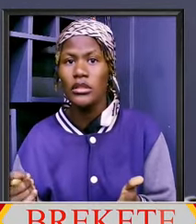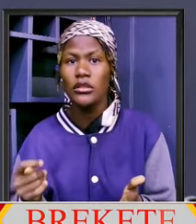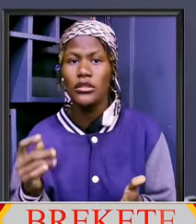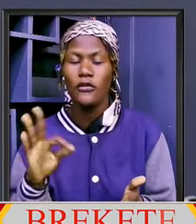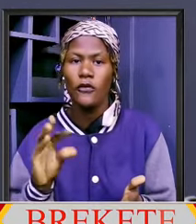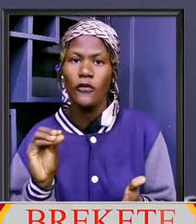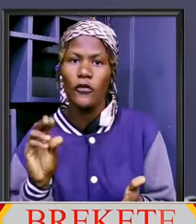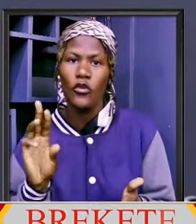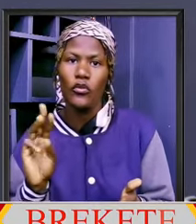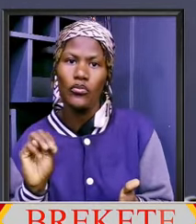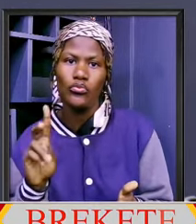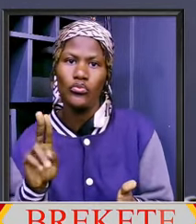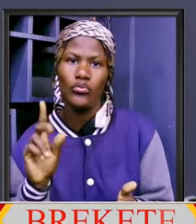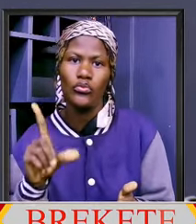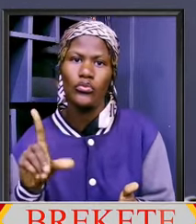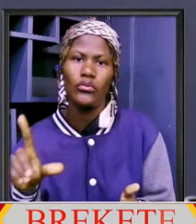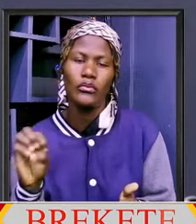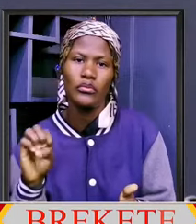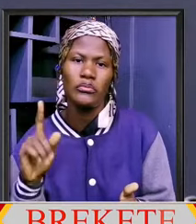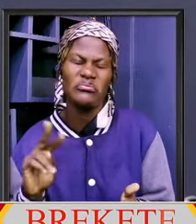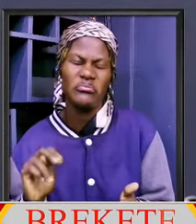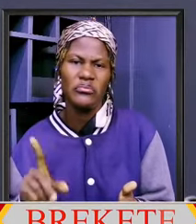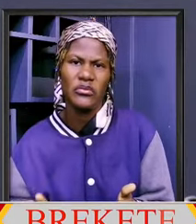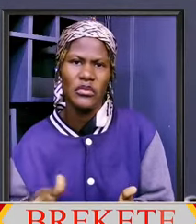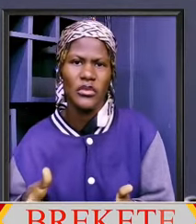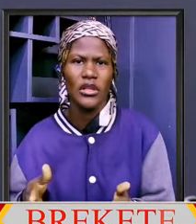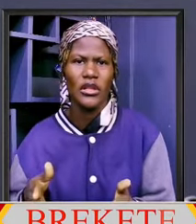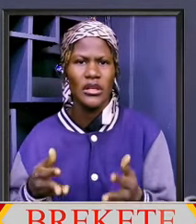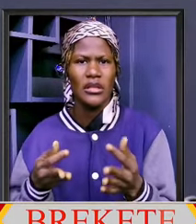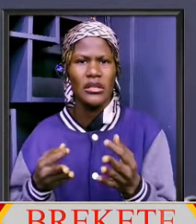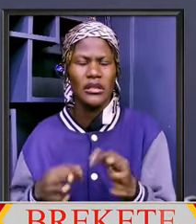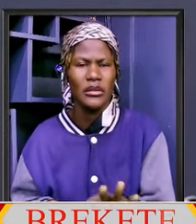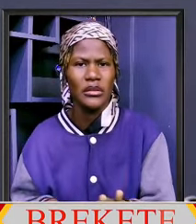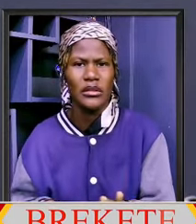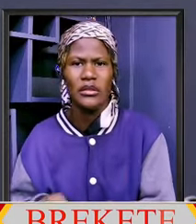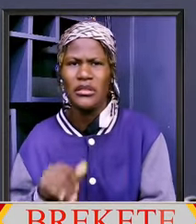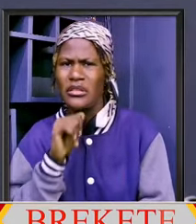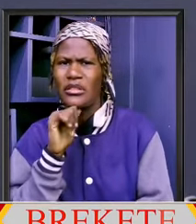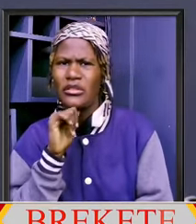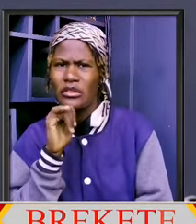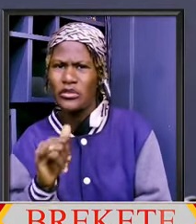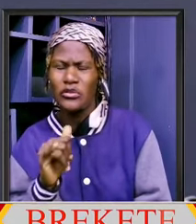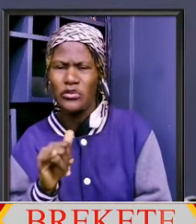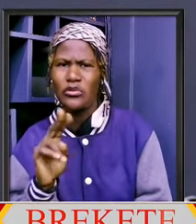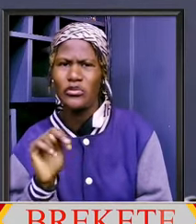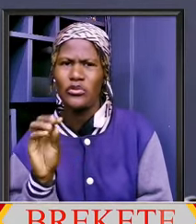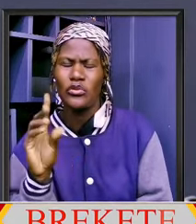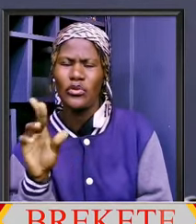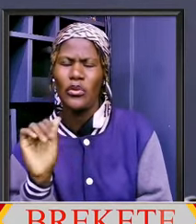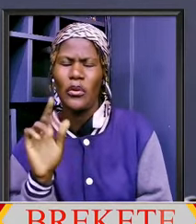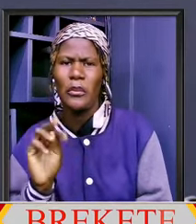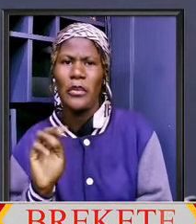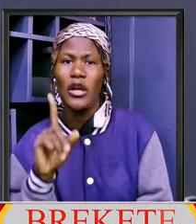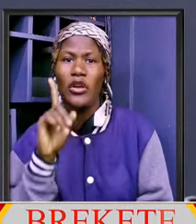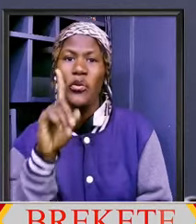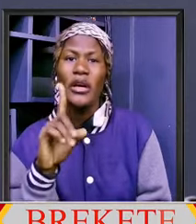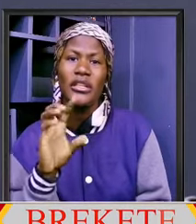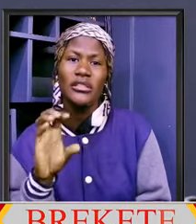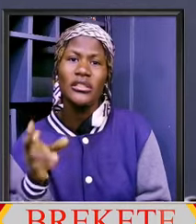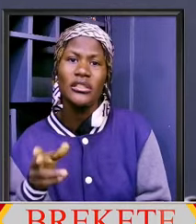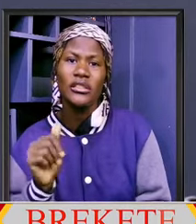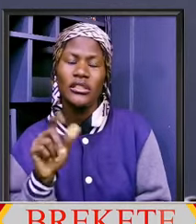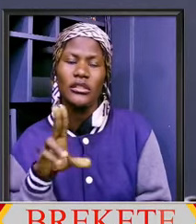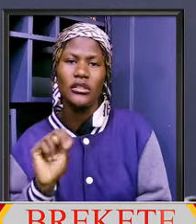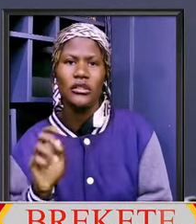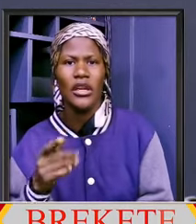deceive along the road of Abuja here. No be normal accident too. Some now one chance, motor they move. After they don't do anything,